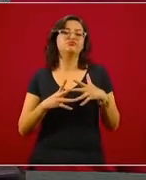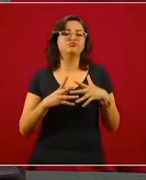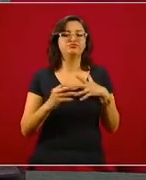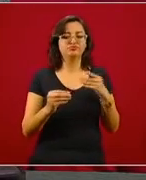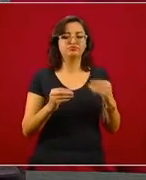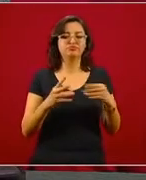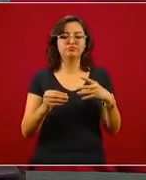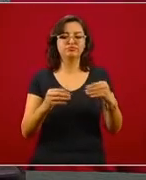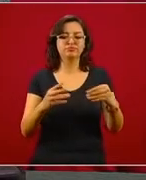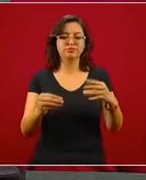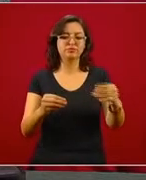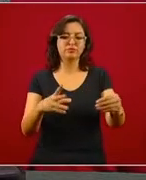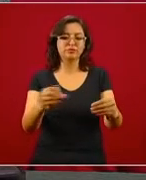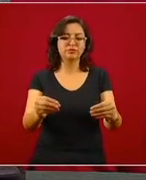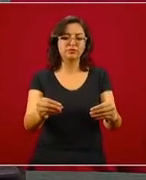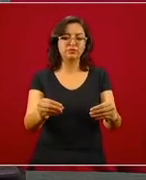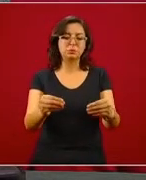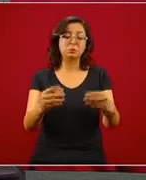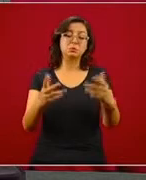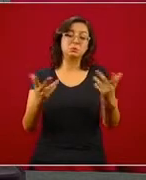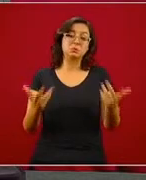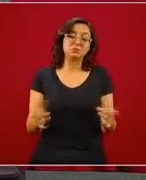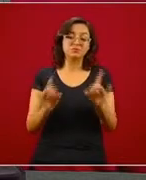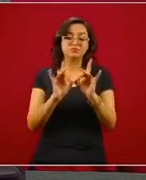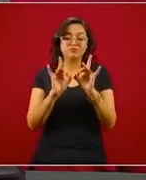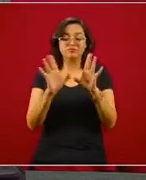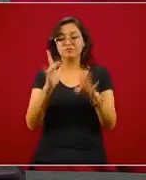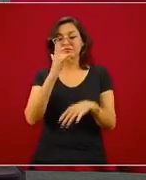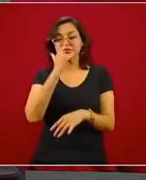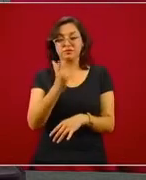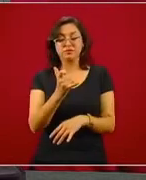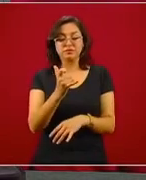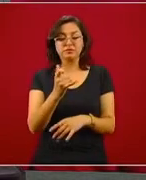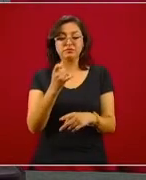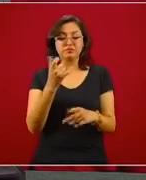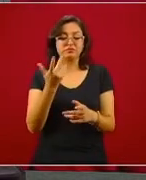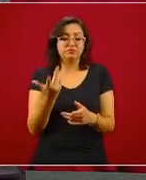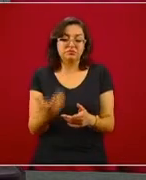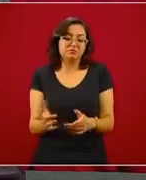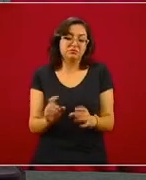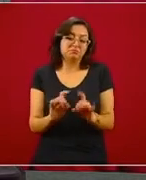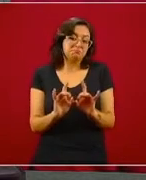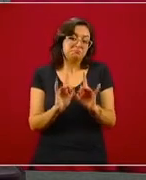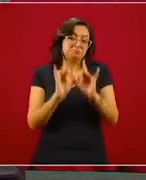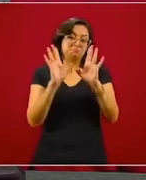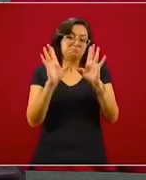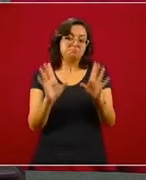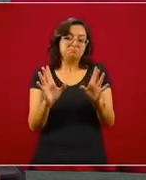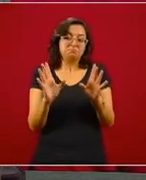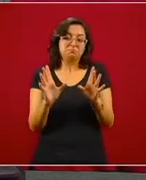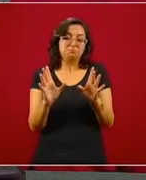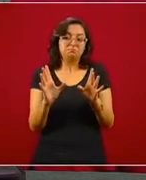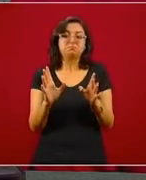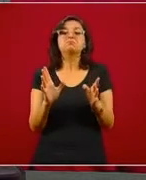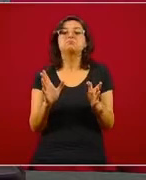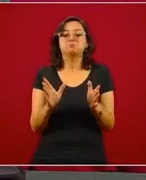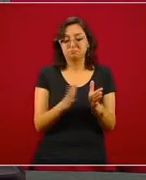here, there are moments in which these cases occur at the same time. They are out of